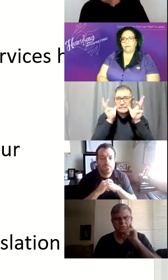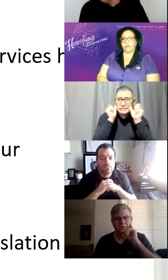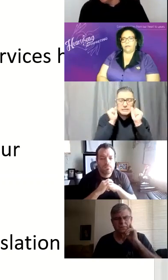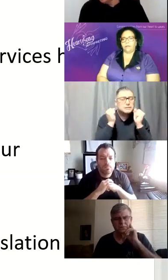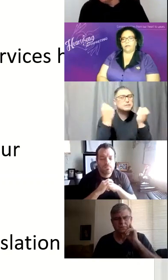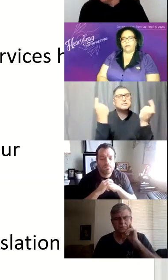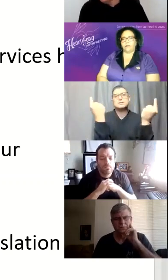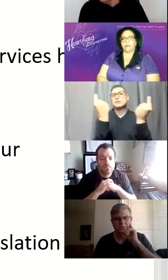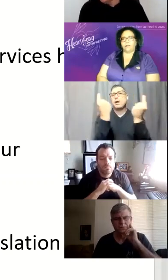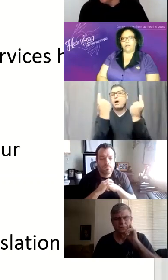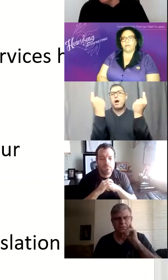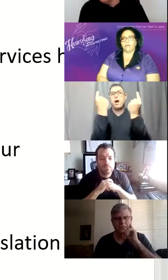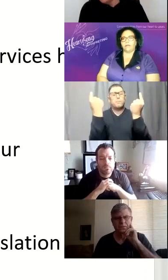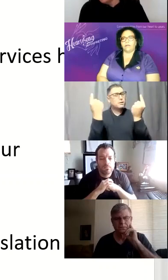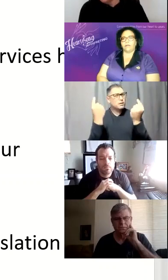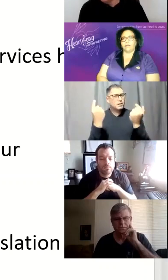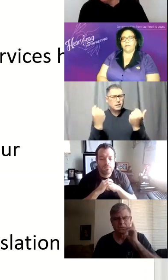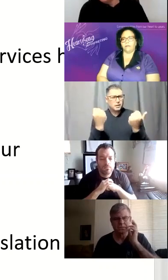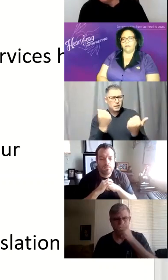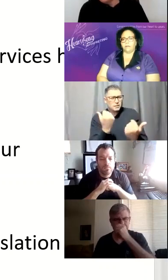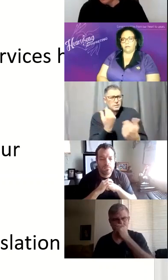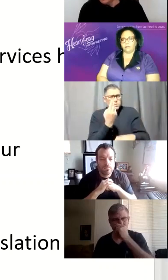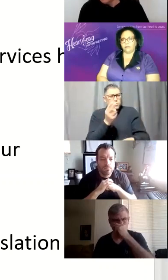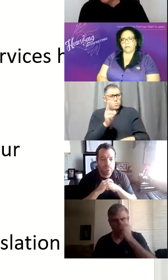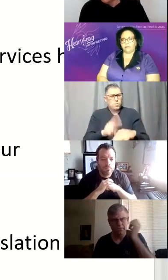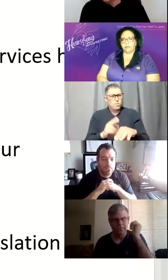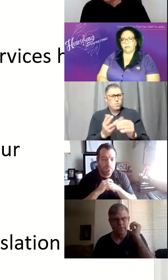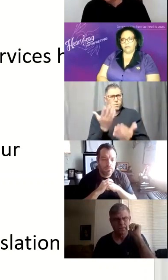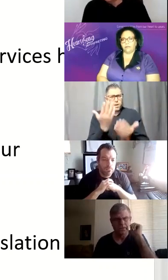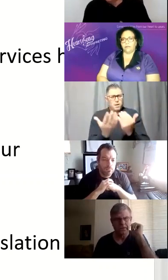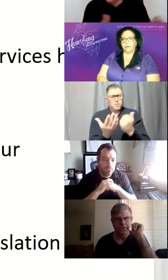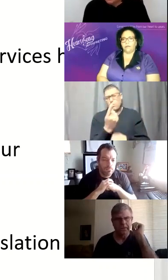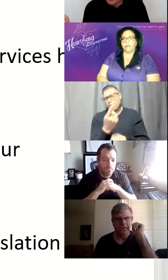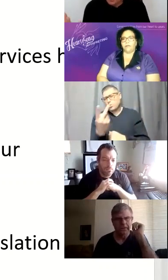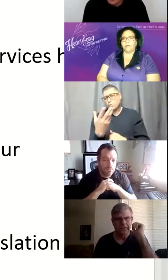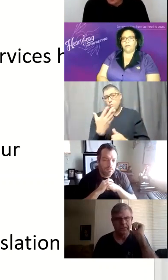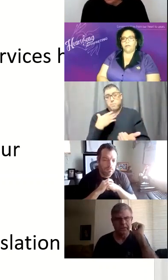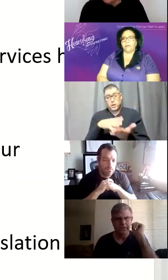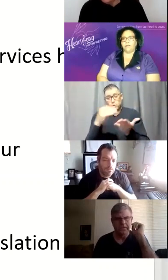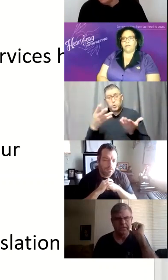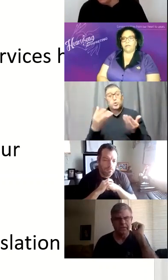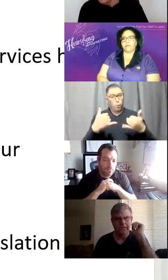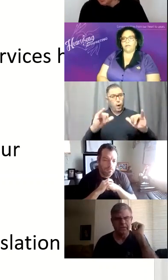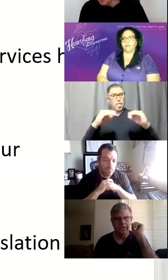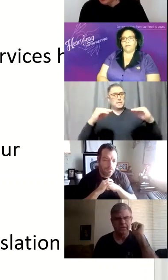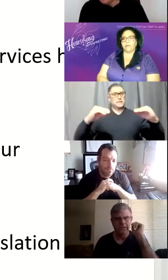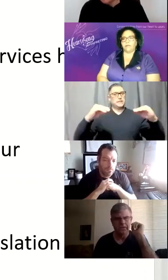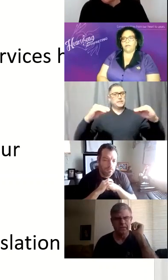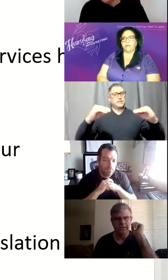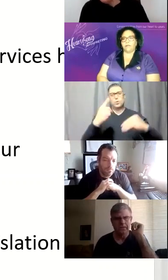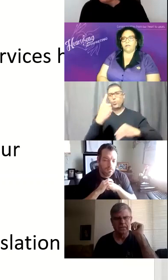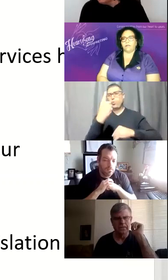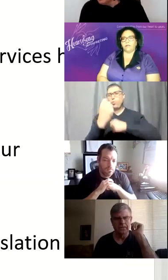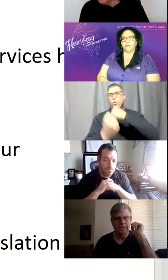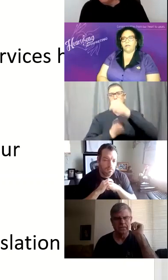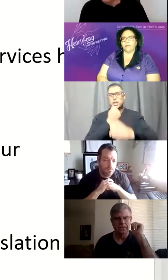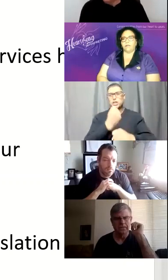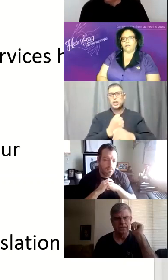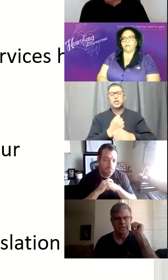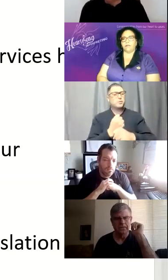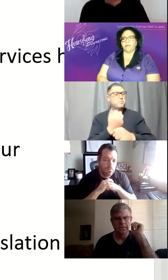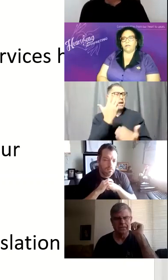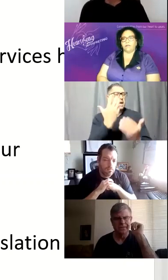It's not uncommon, for a couple of students in my class over the duration of teaching, a year, that they'll come up to